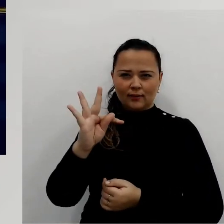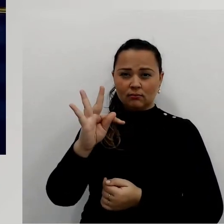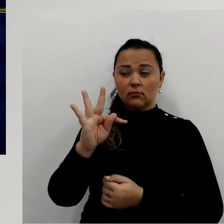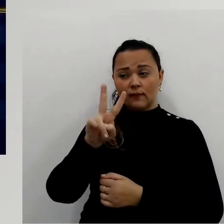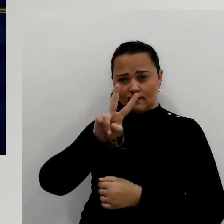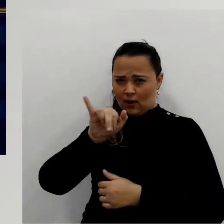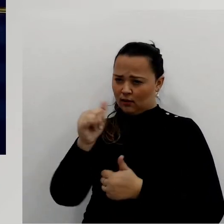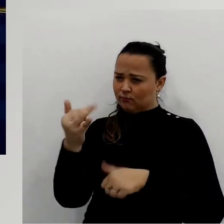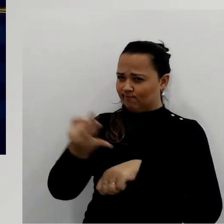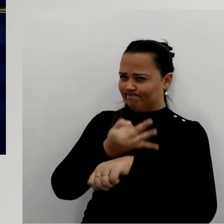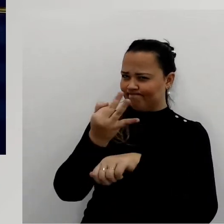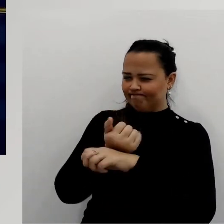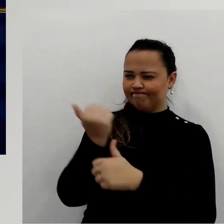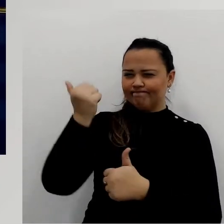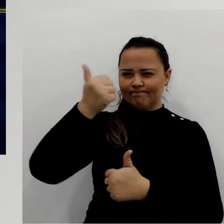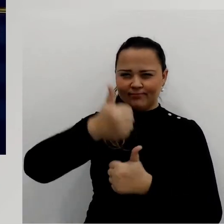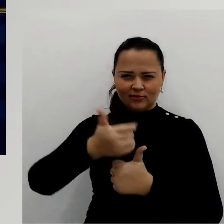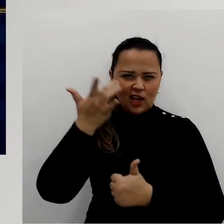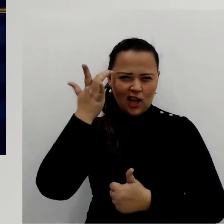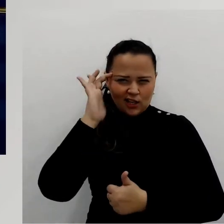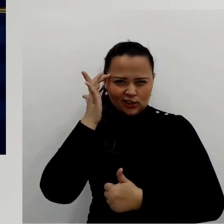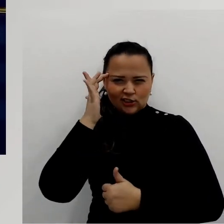will be overcome?